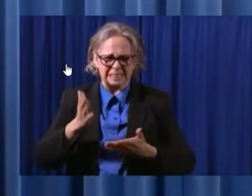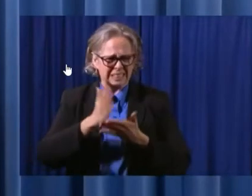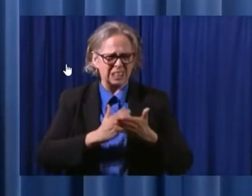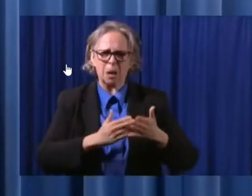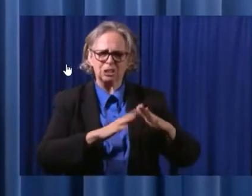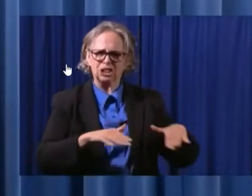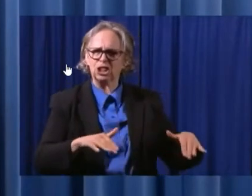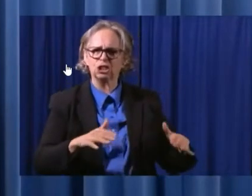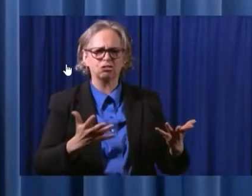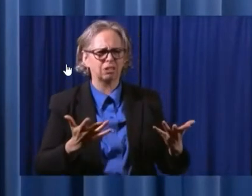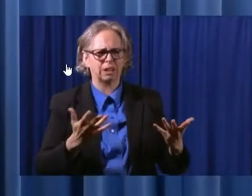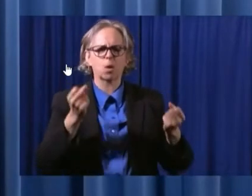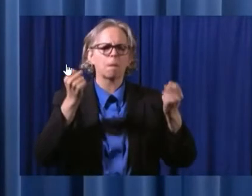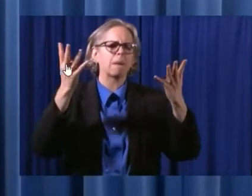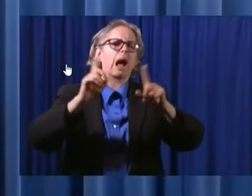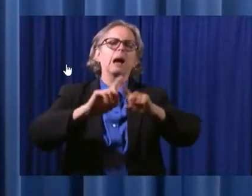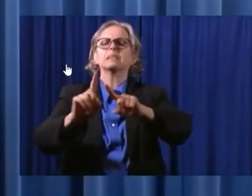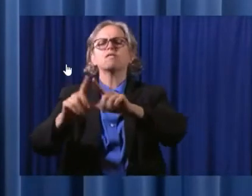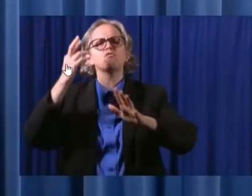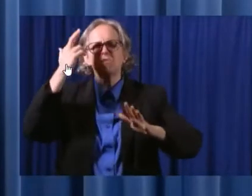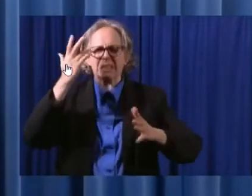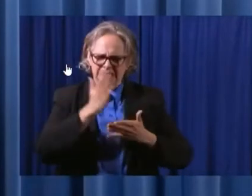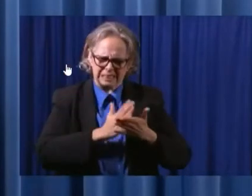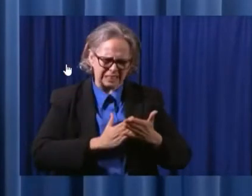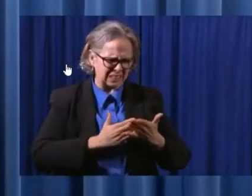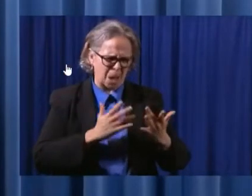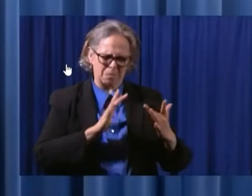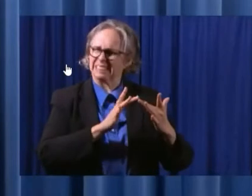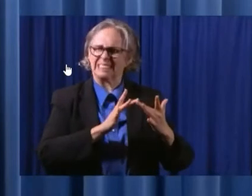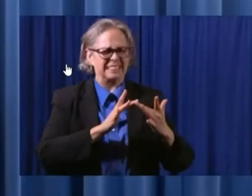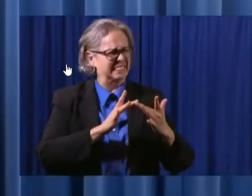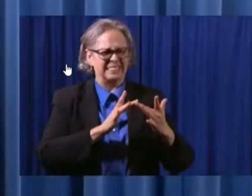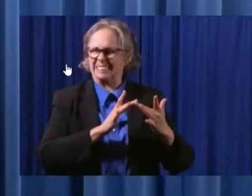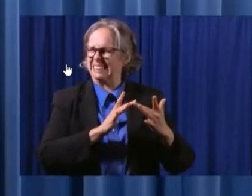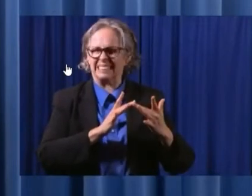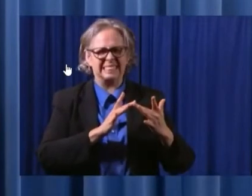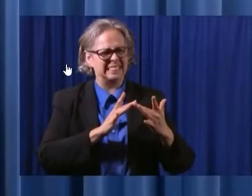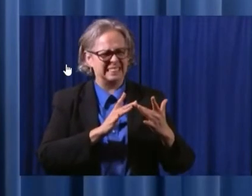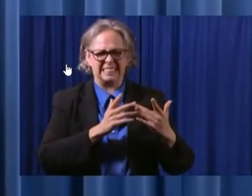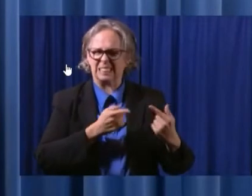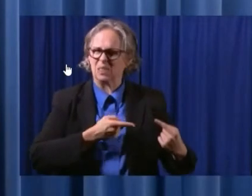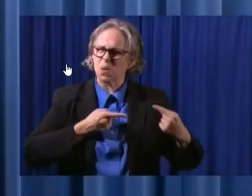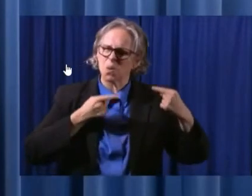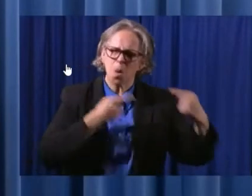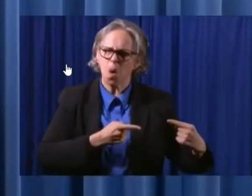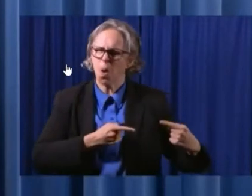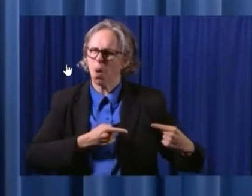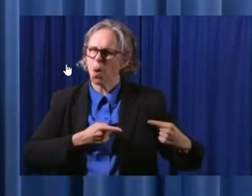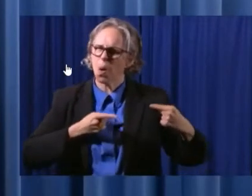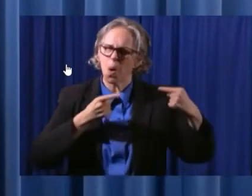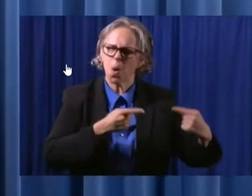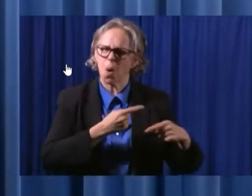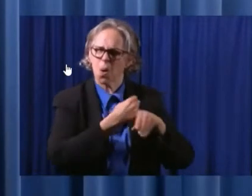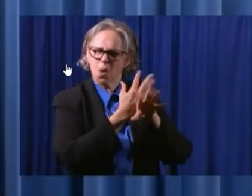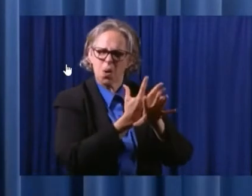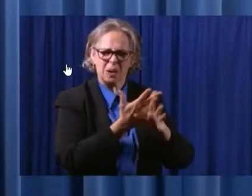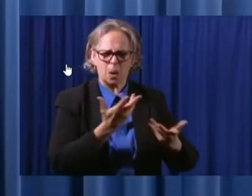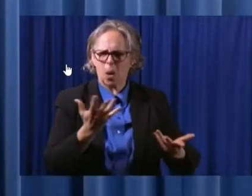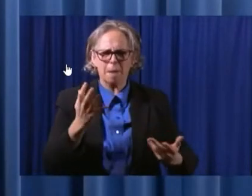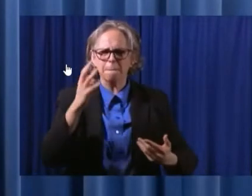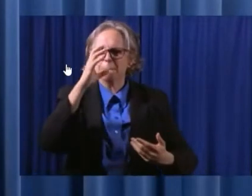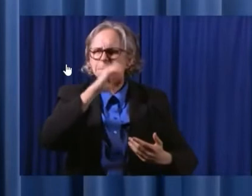circumstances, their inability to get the internet, whatever, did not get exactly what they should have been